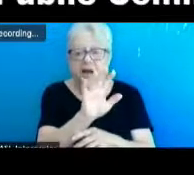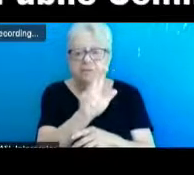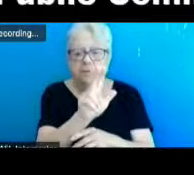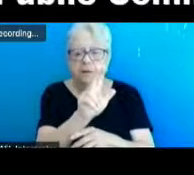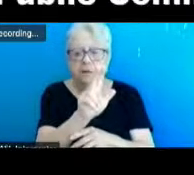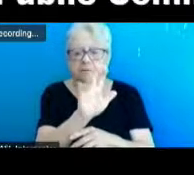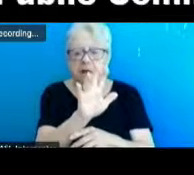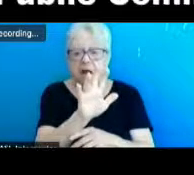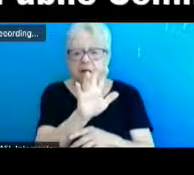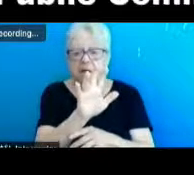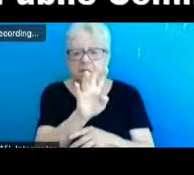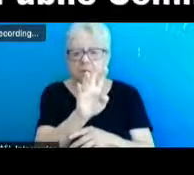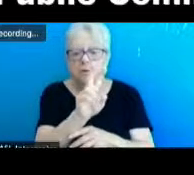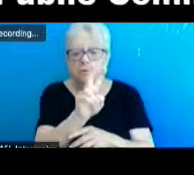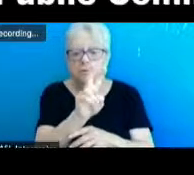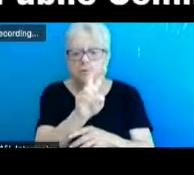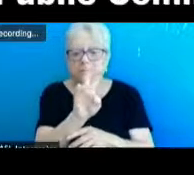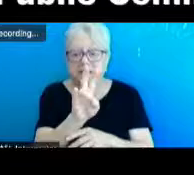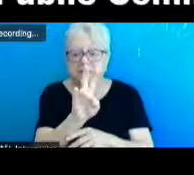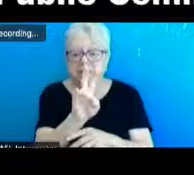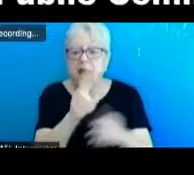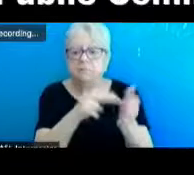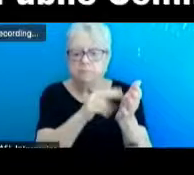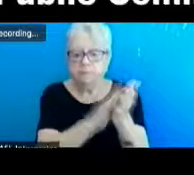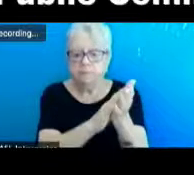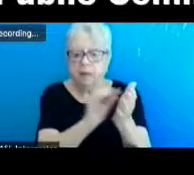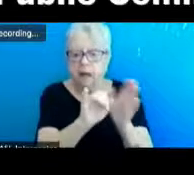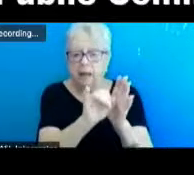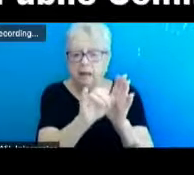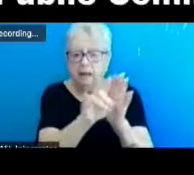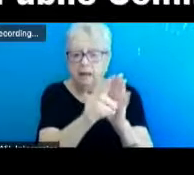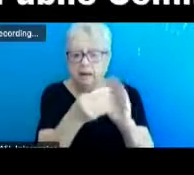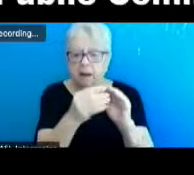877-853-5247 and enter the meeting ID number